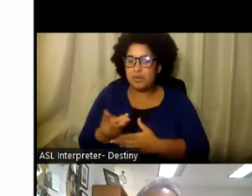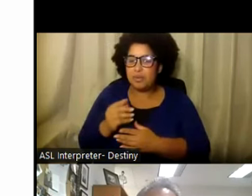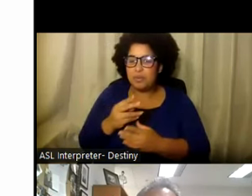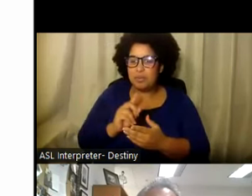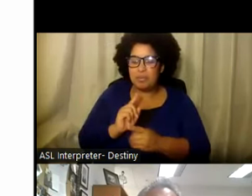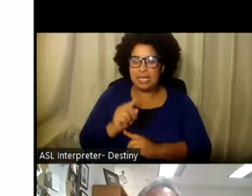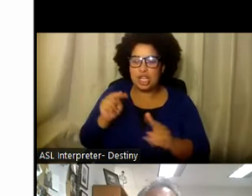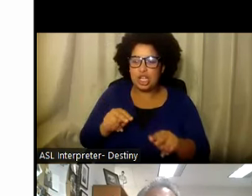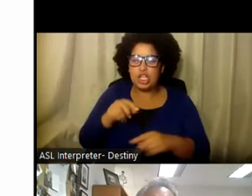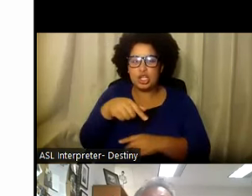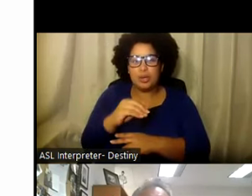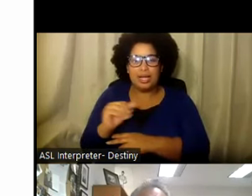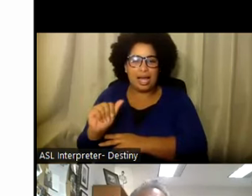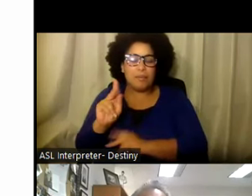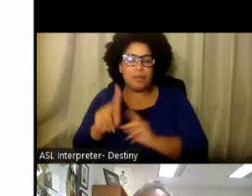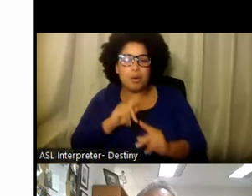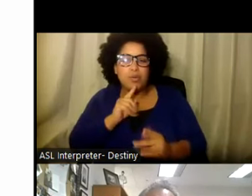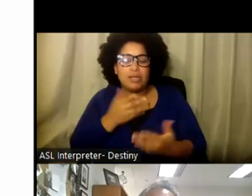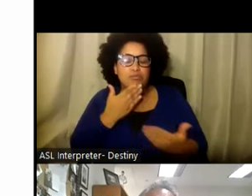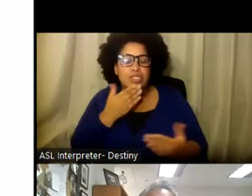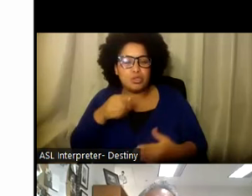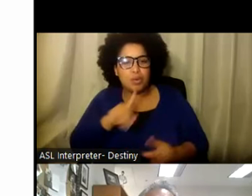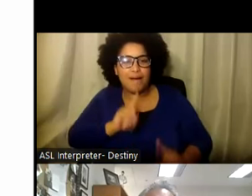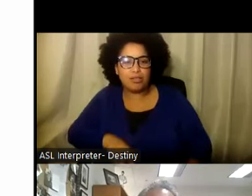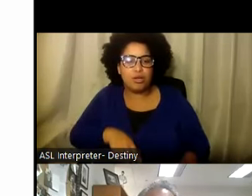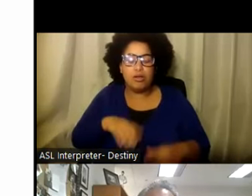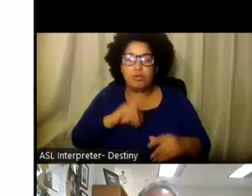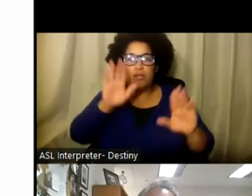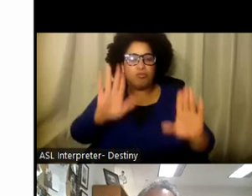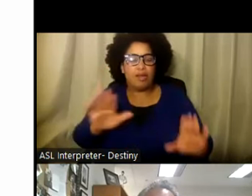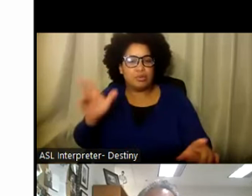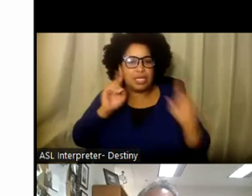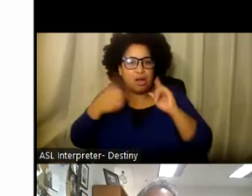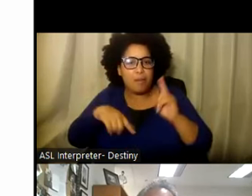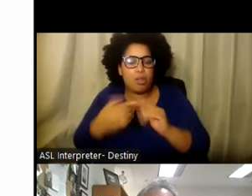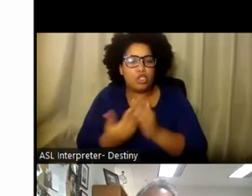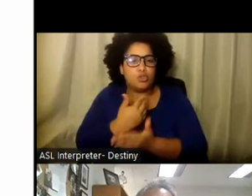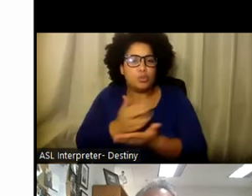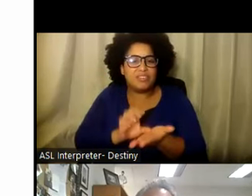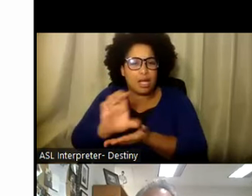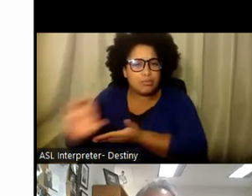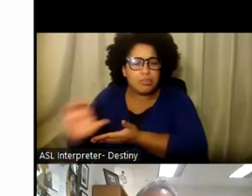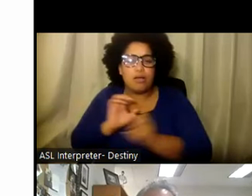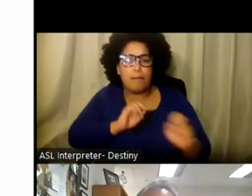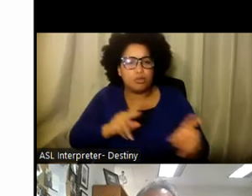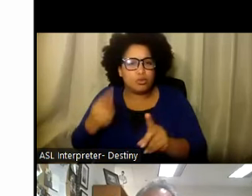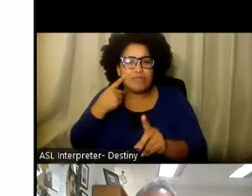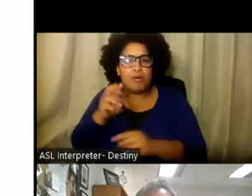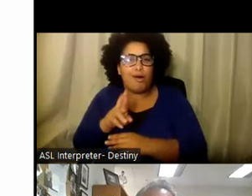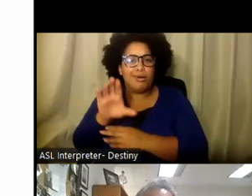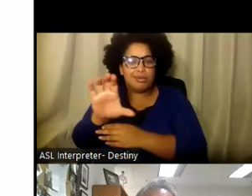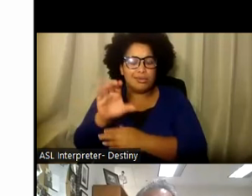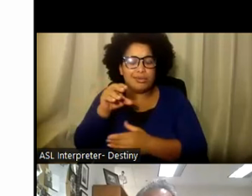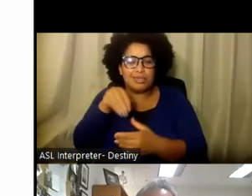that Q&A, I'm sure people will appreciate it. It was just so great to hear about the new investments and opportunities for regional centers